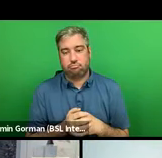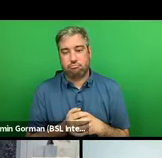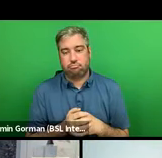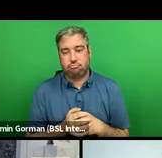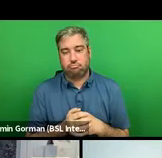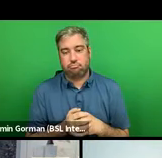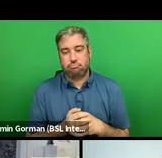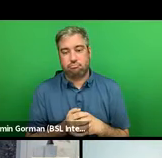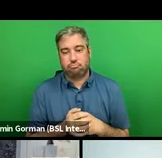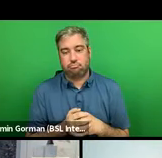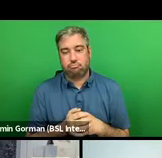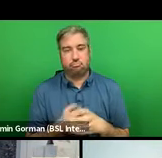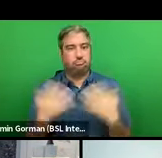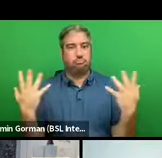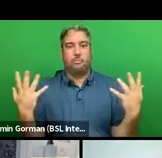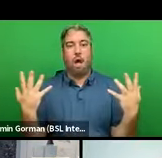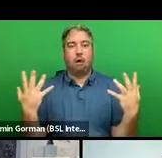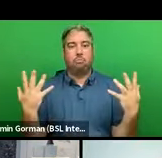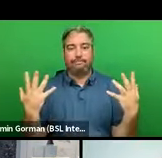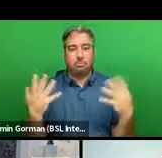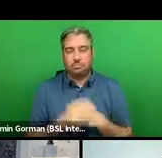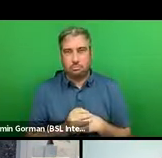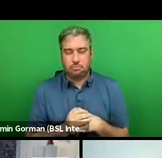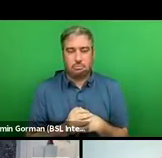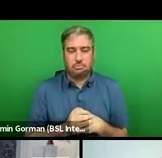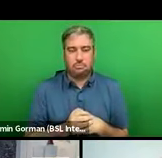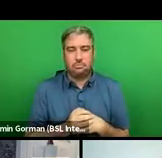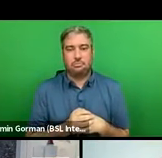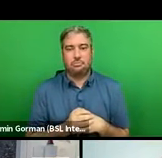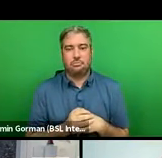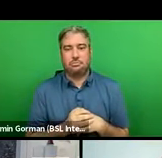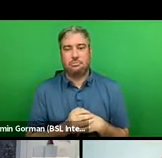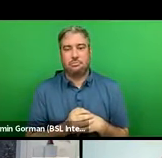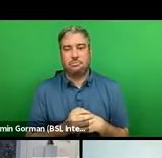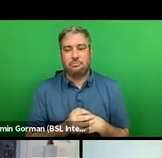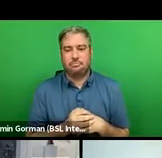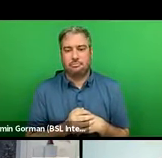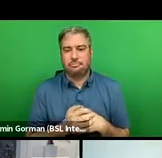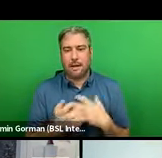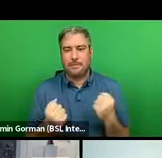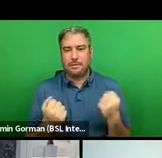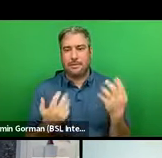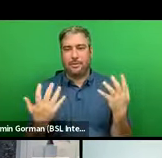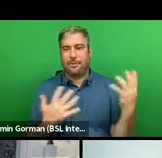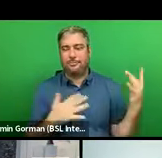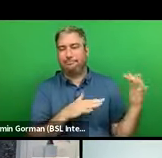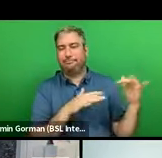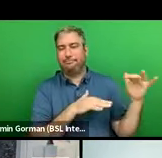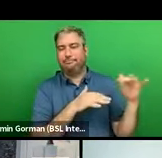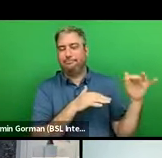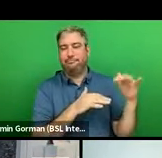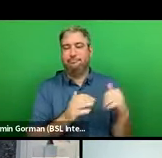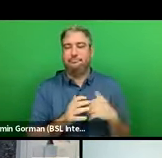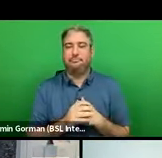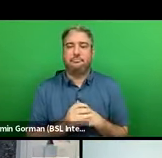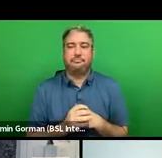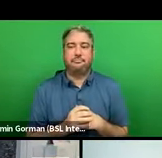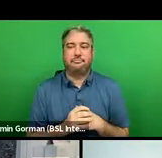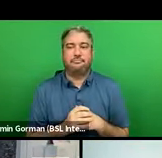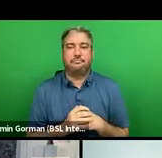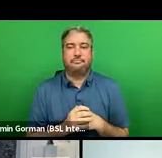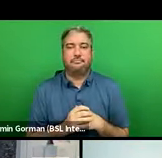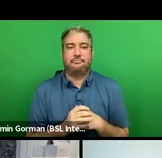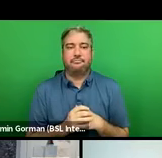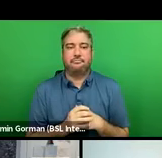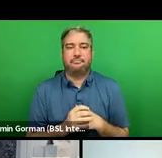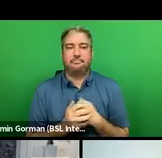Sorry, there is something going on. I mean, my screen is moving somehow. Probably